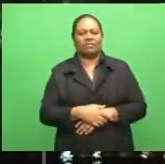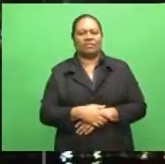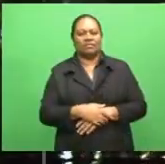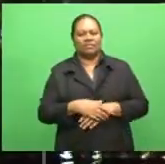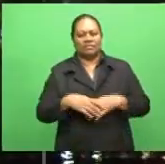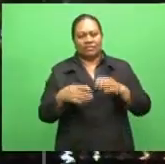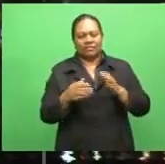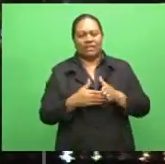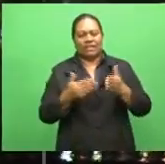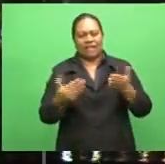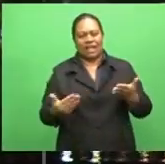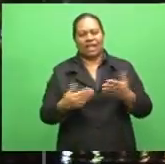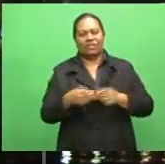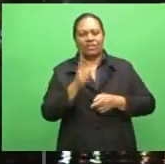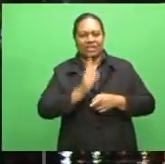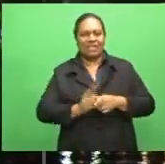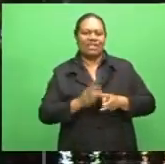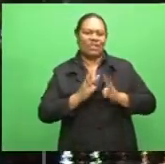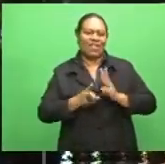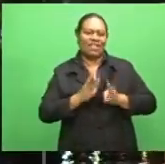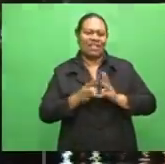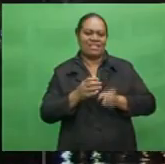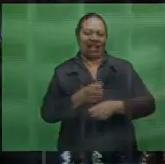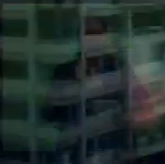Angie is here now with today's weather update.